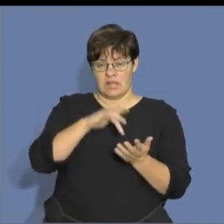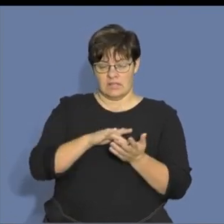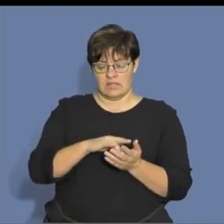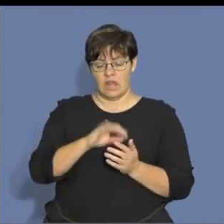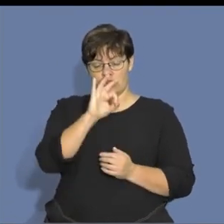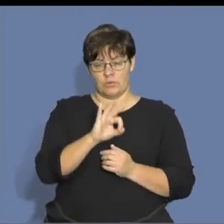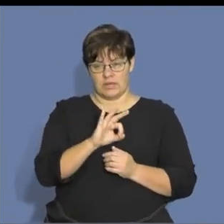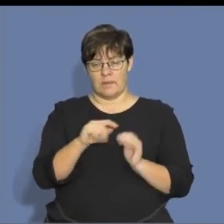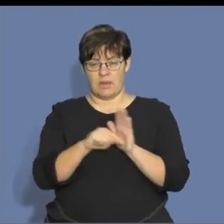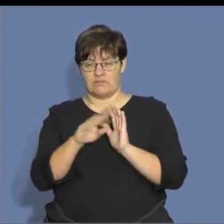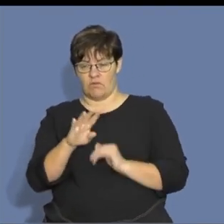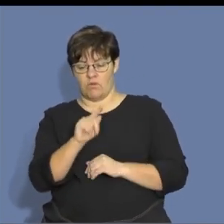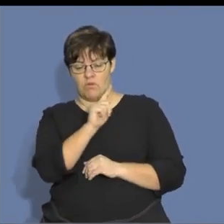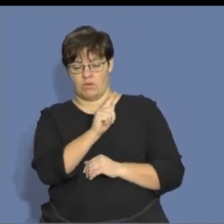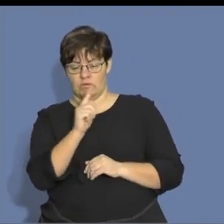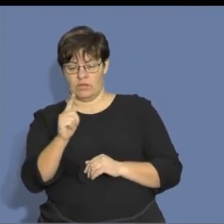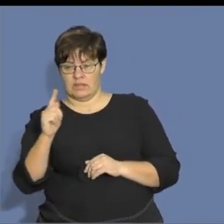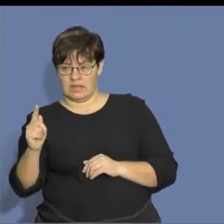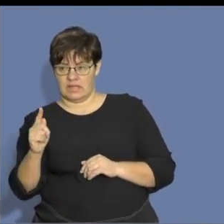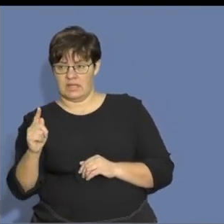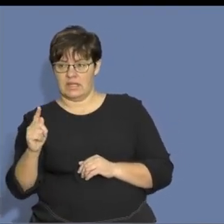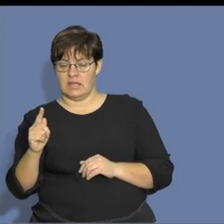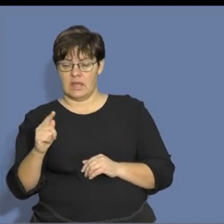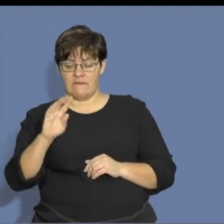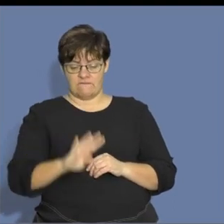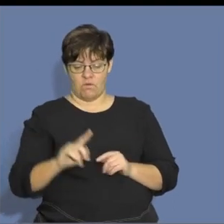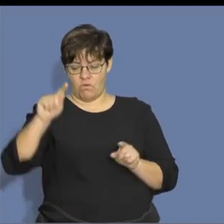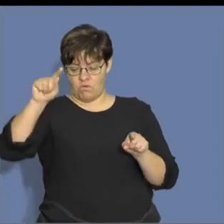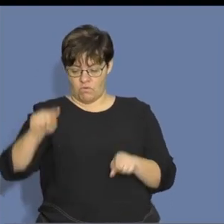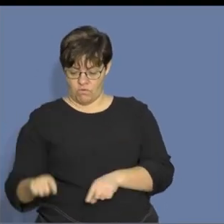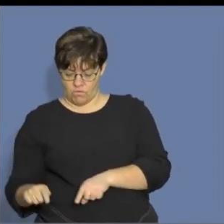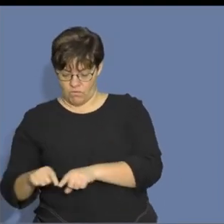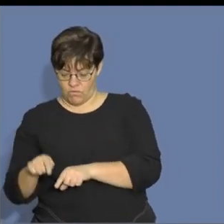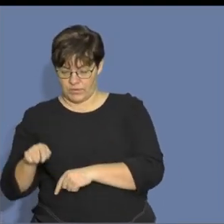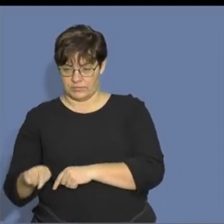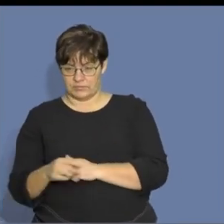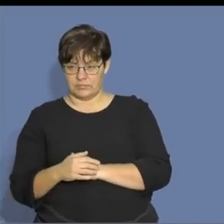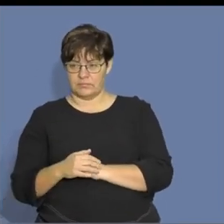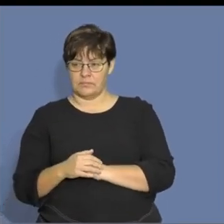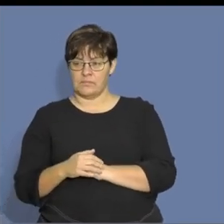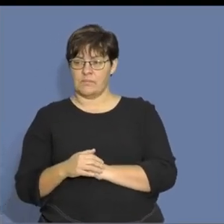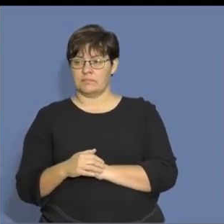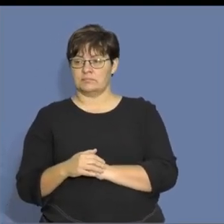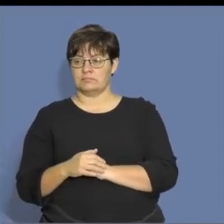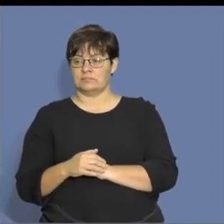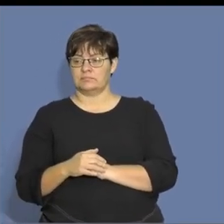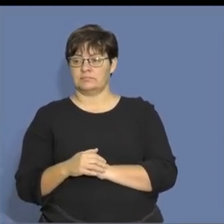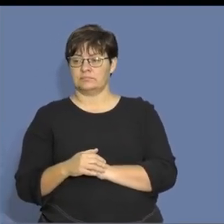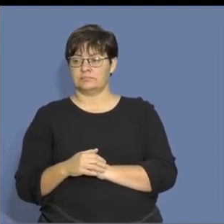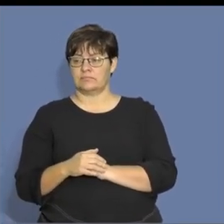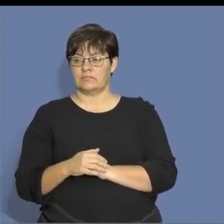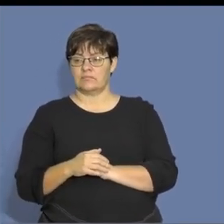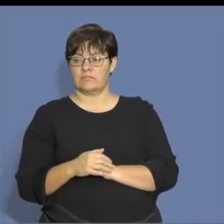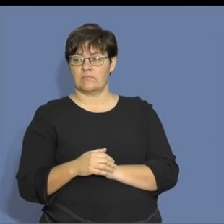3 and minus 4, so let's draw in 3 there. Minus 4 is there, so let's put our